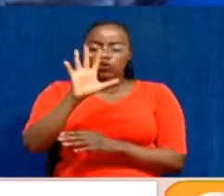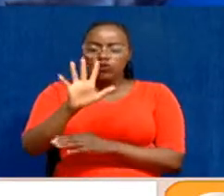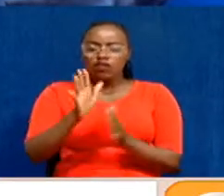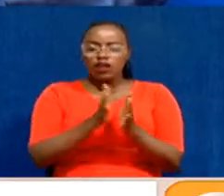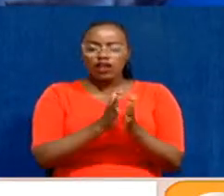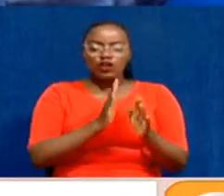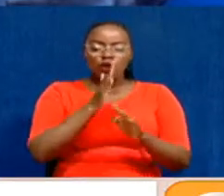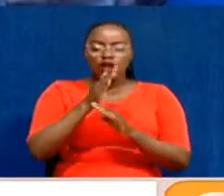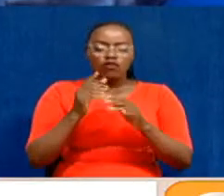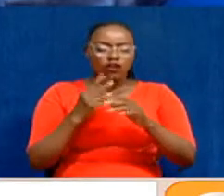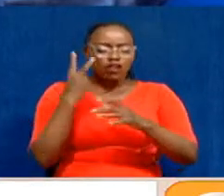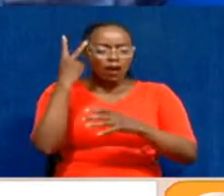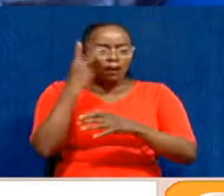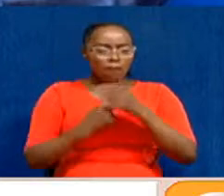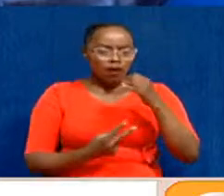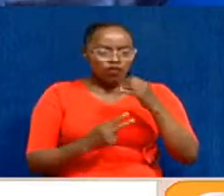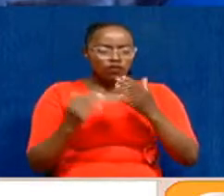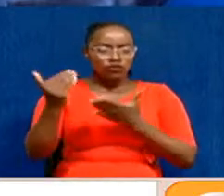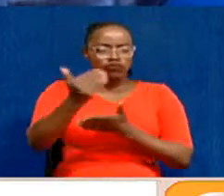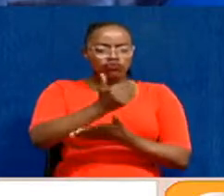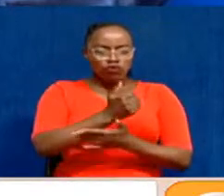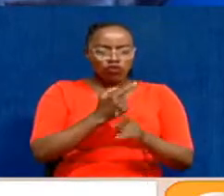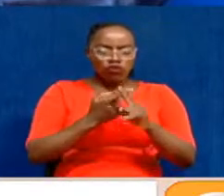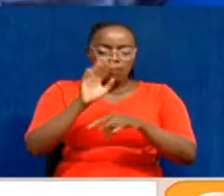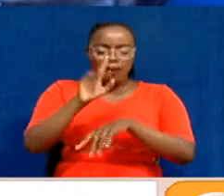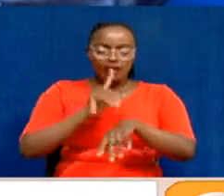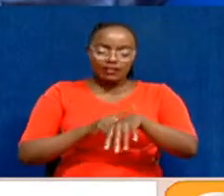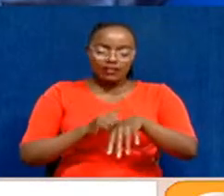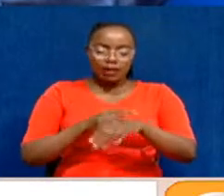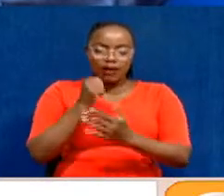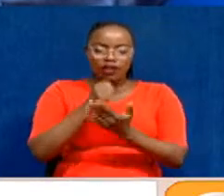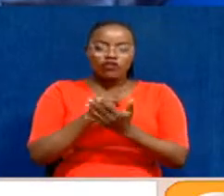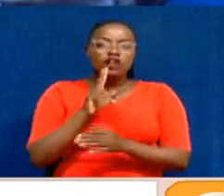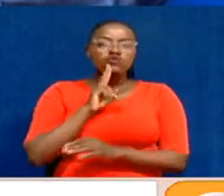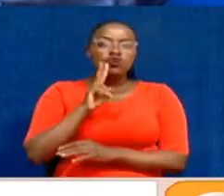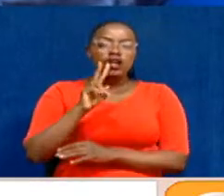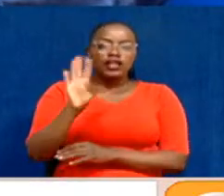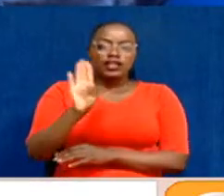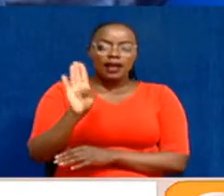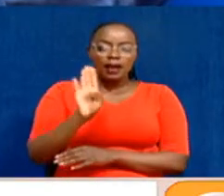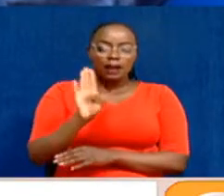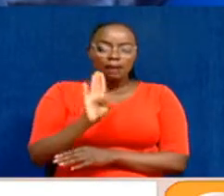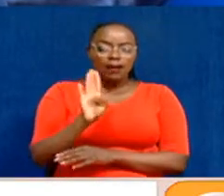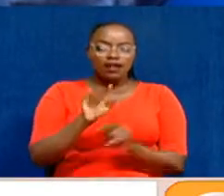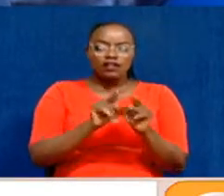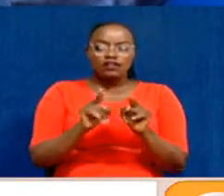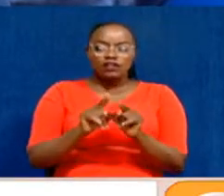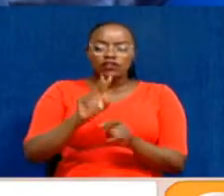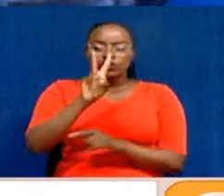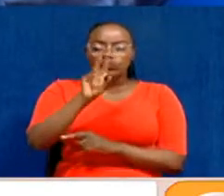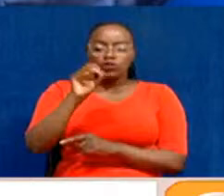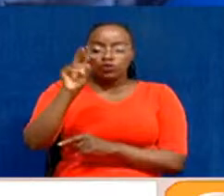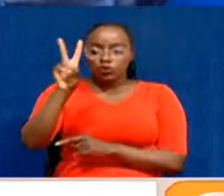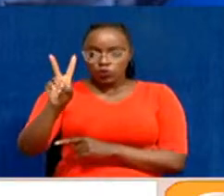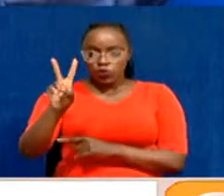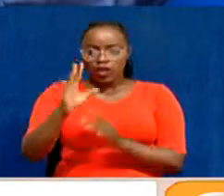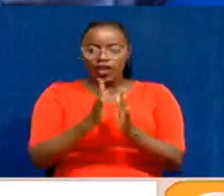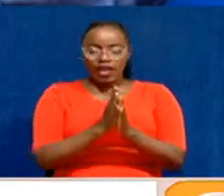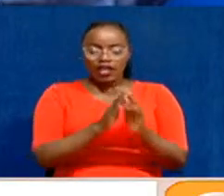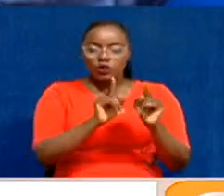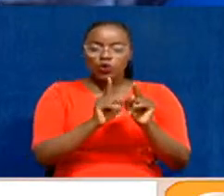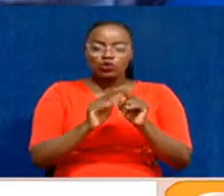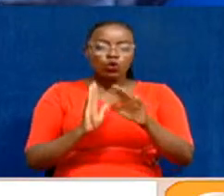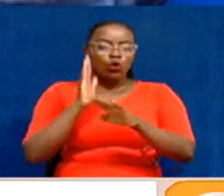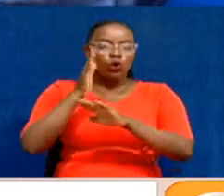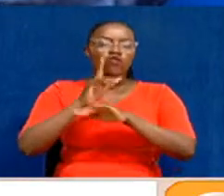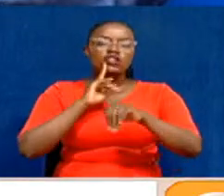and he more than tripled our revenue collection from his time in office. I think it was 200 billion in the year 2002, and was way